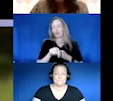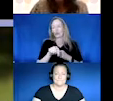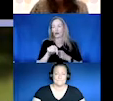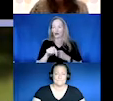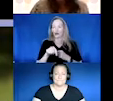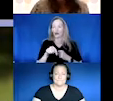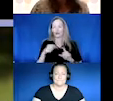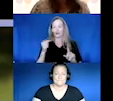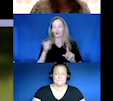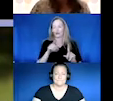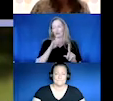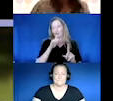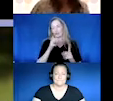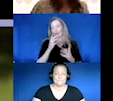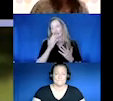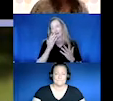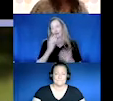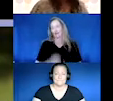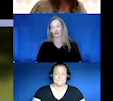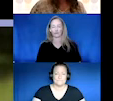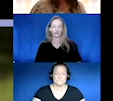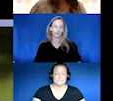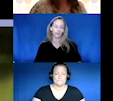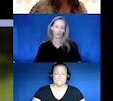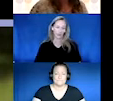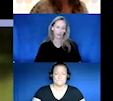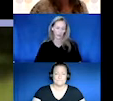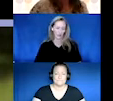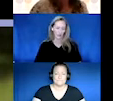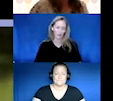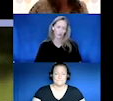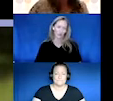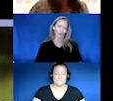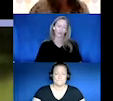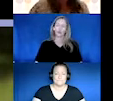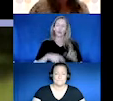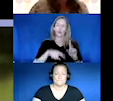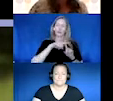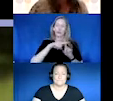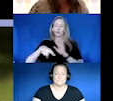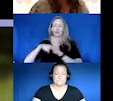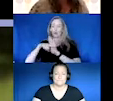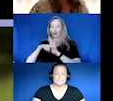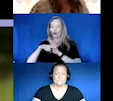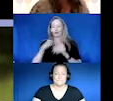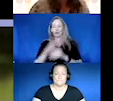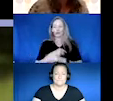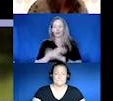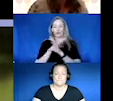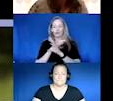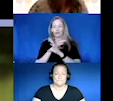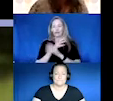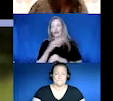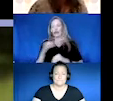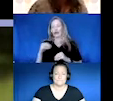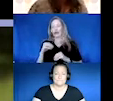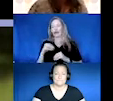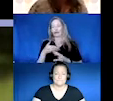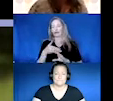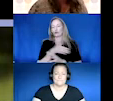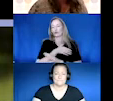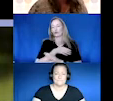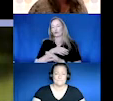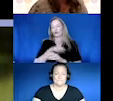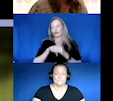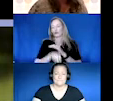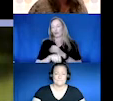All right. Some pros and cons of telehealth and prenatal care. So this just